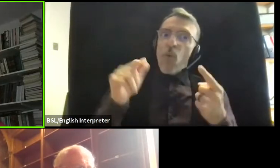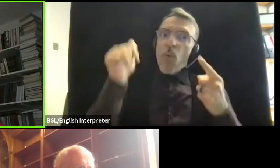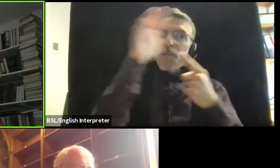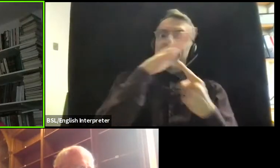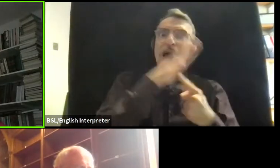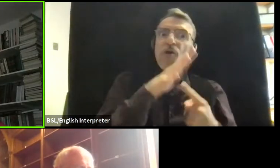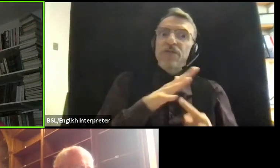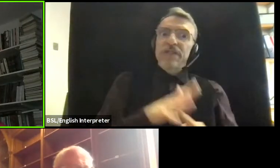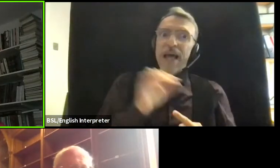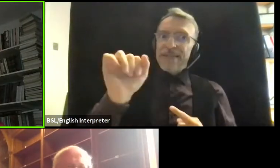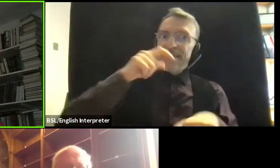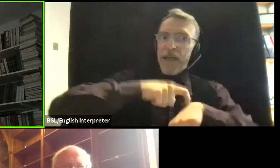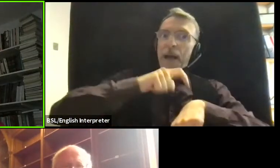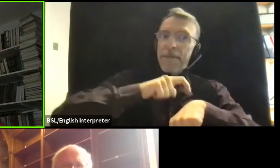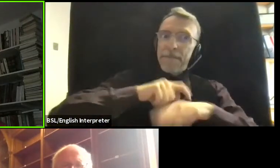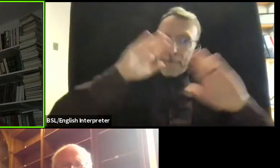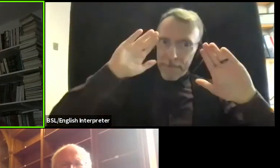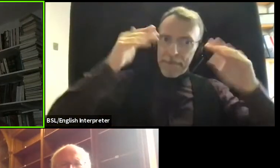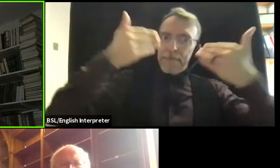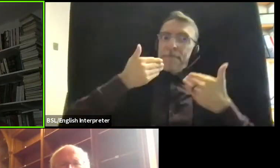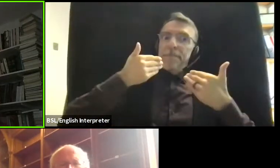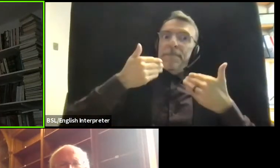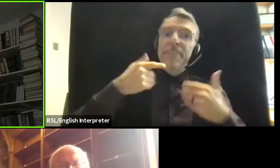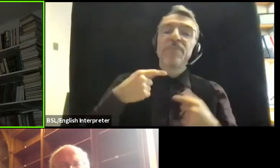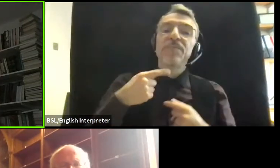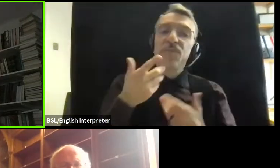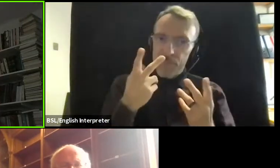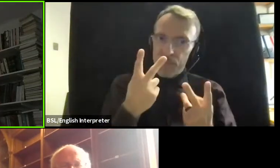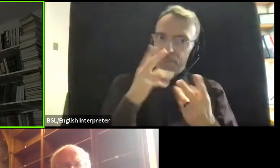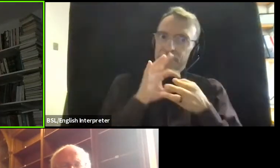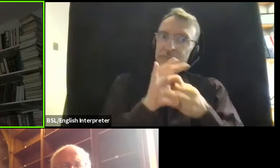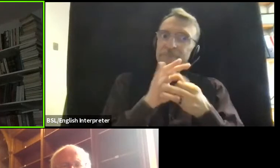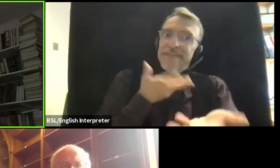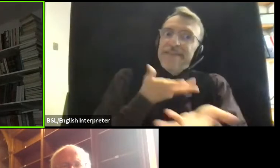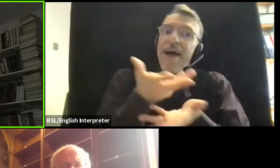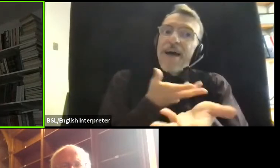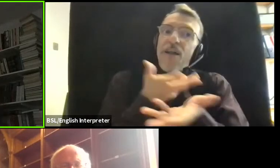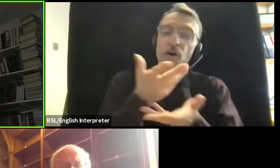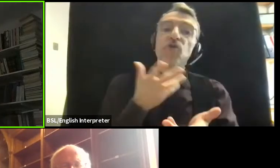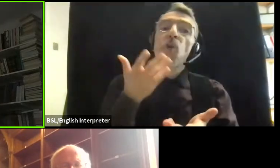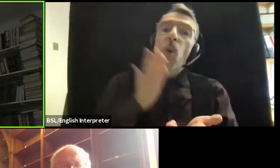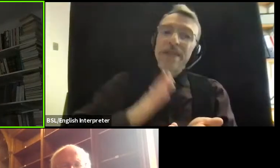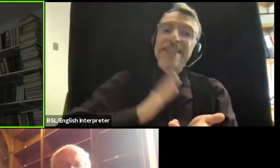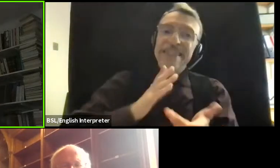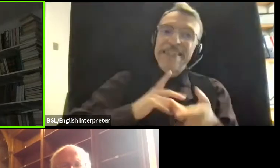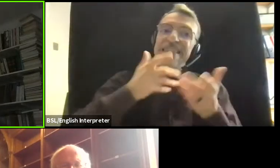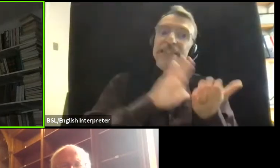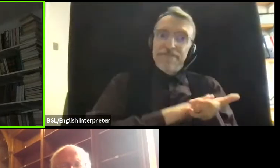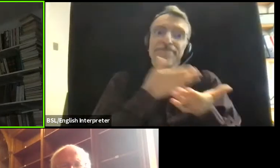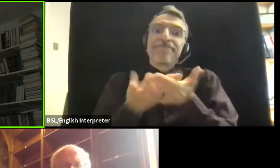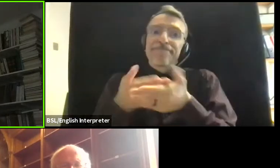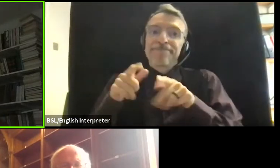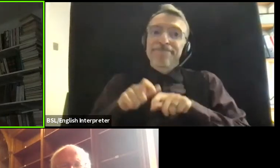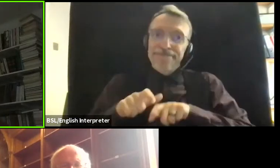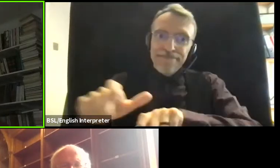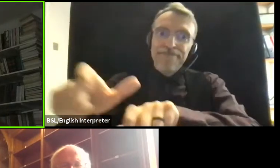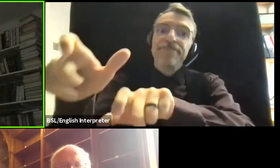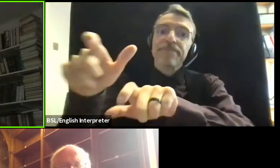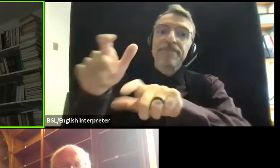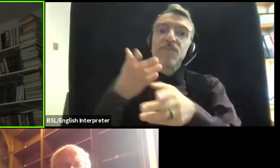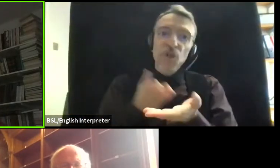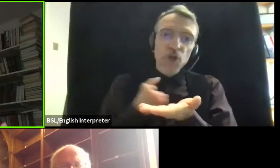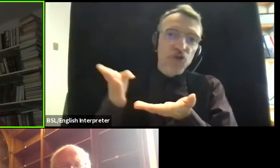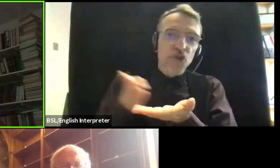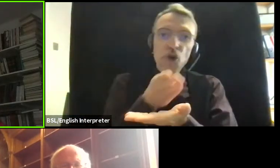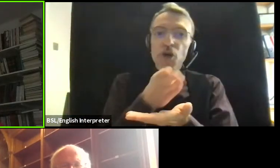prioritizing your time this morning to come into dialogue with us. But we certainly need you to accompany us along the rest of our